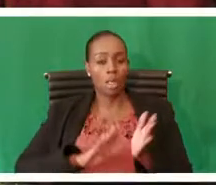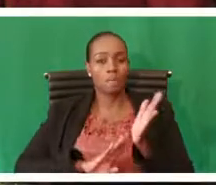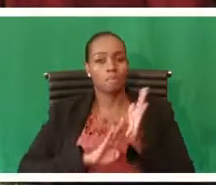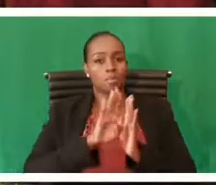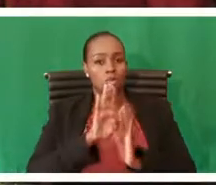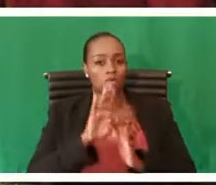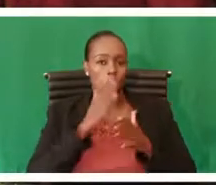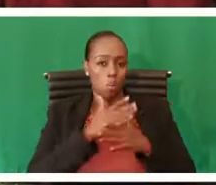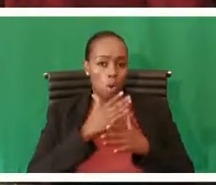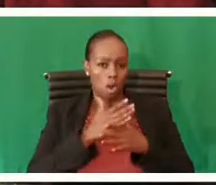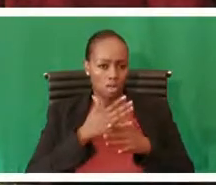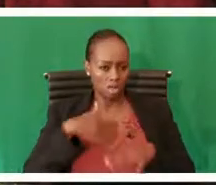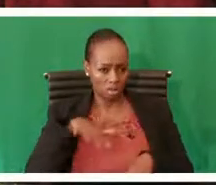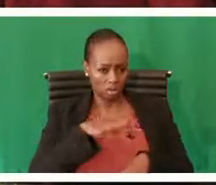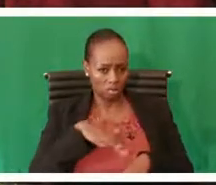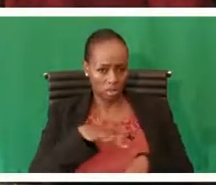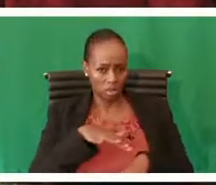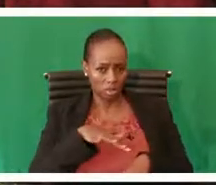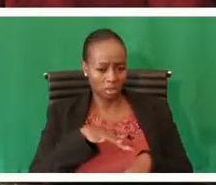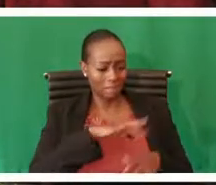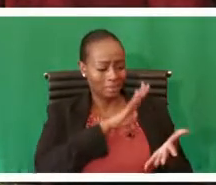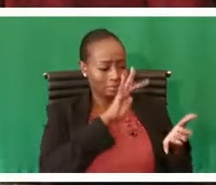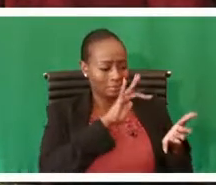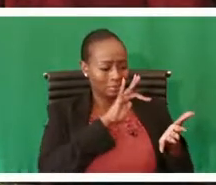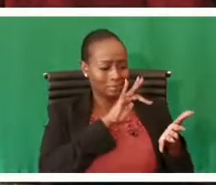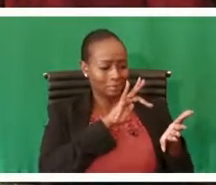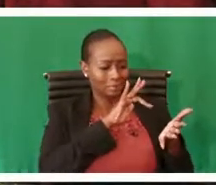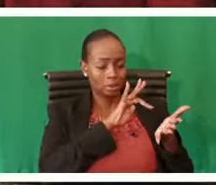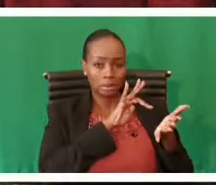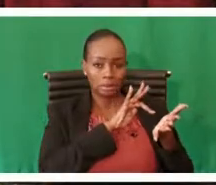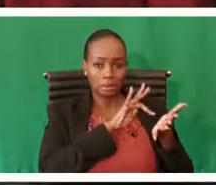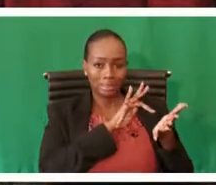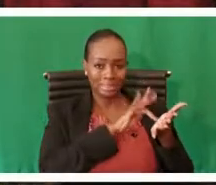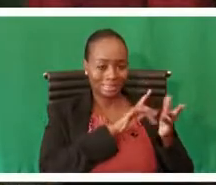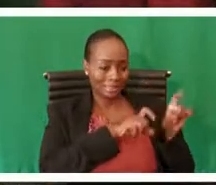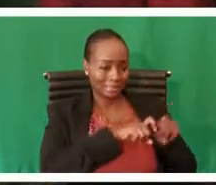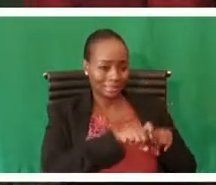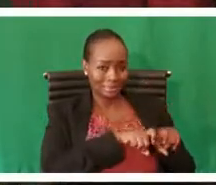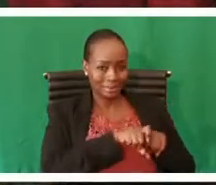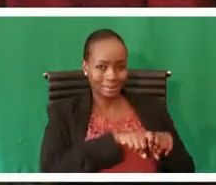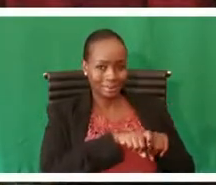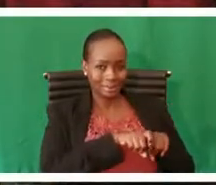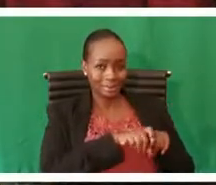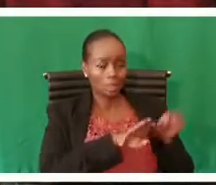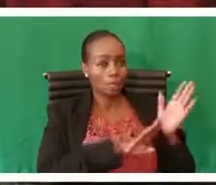conditions in those testing centers? Thank you very much.